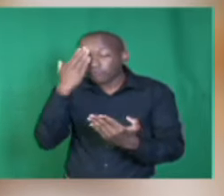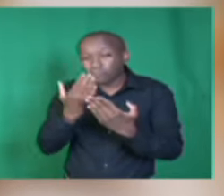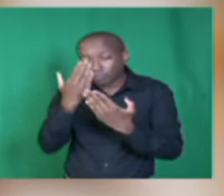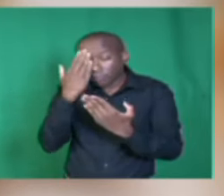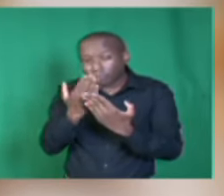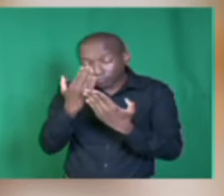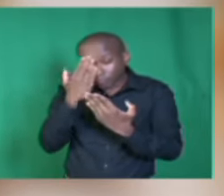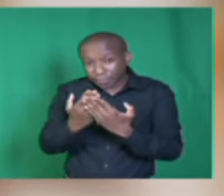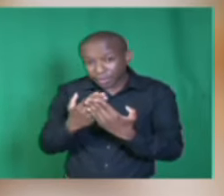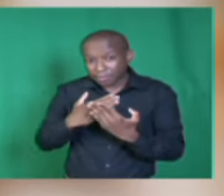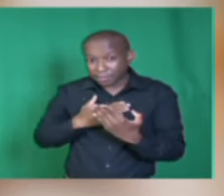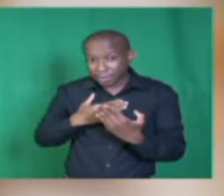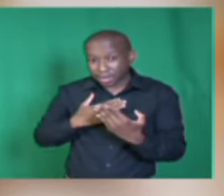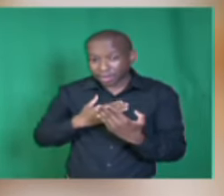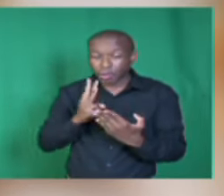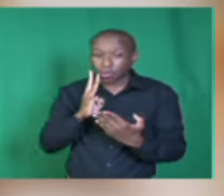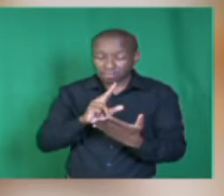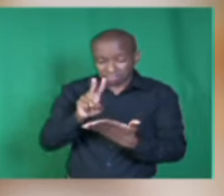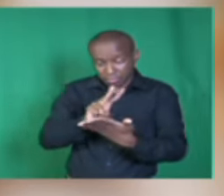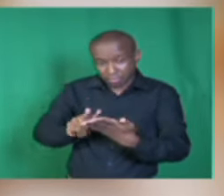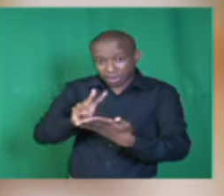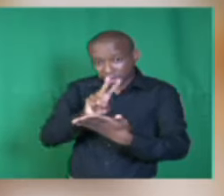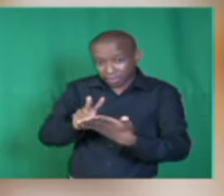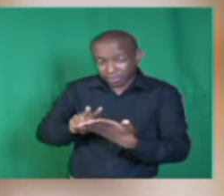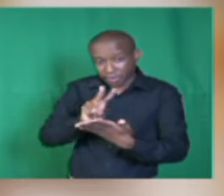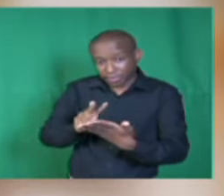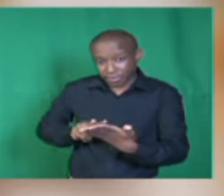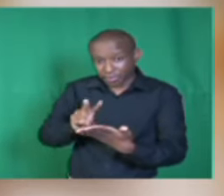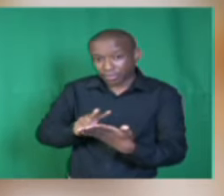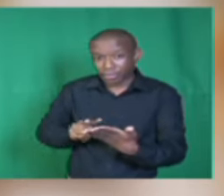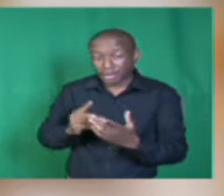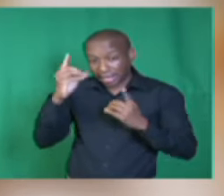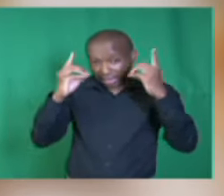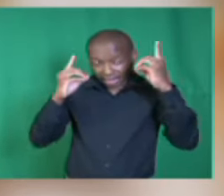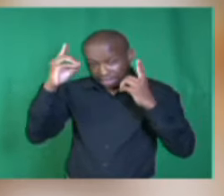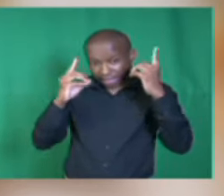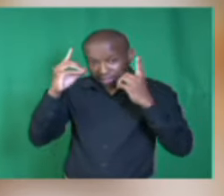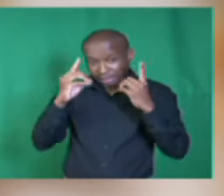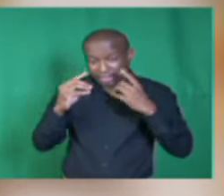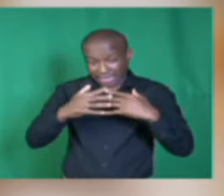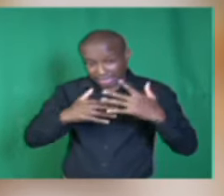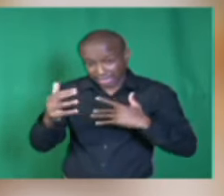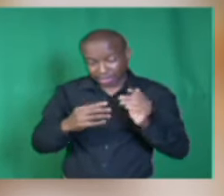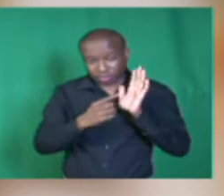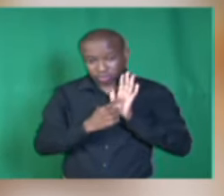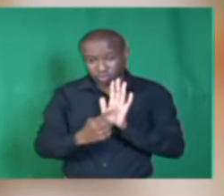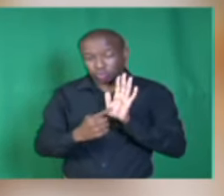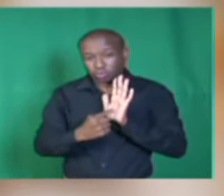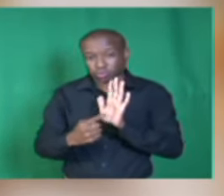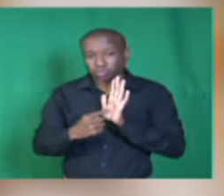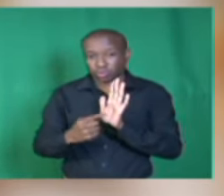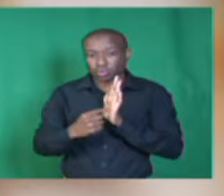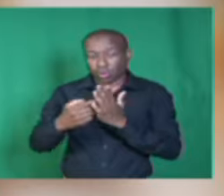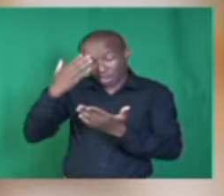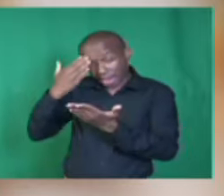I'm going to just read through the introduction because I've decided to put the things that we have